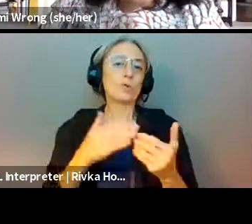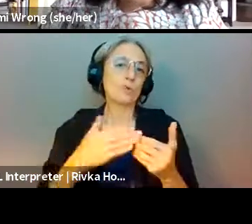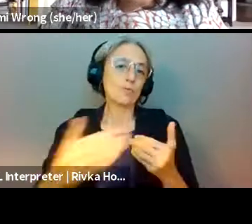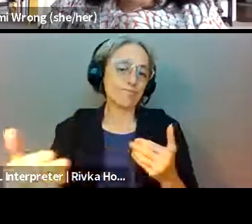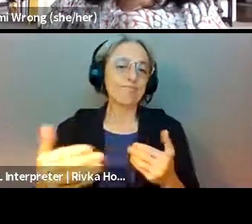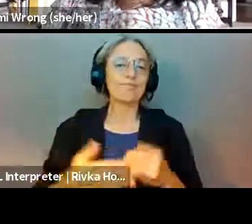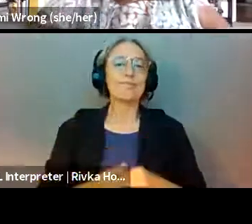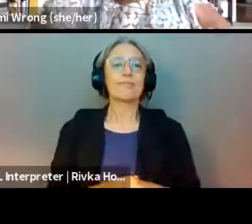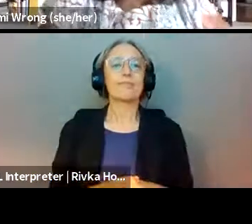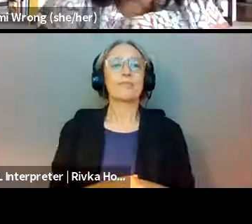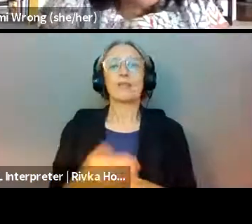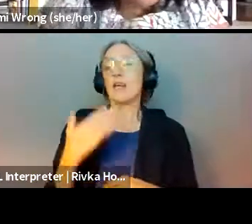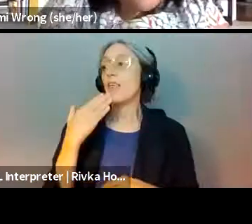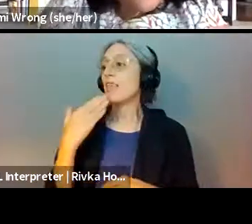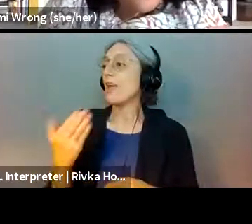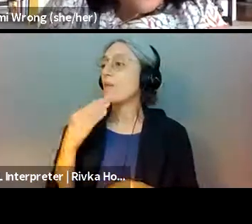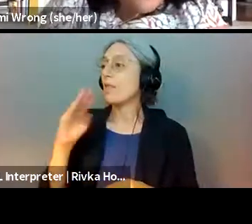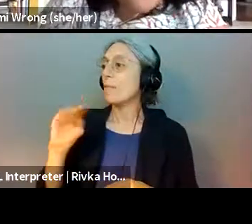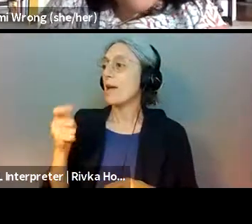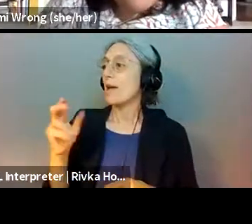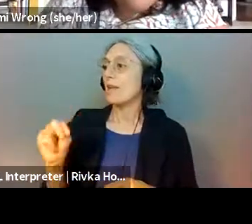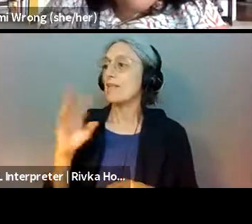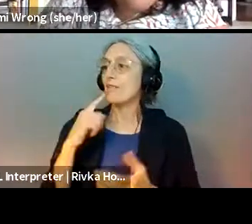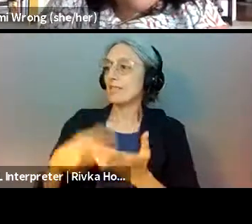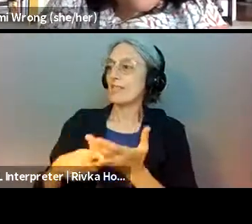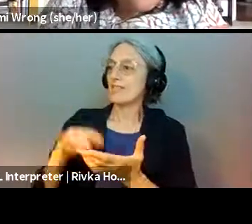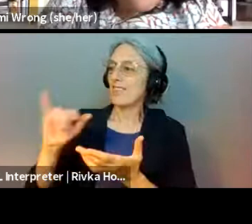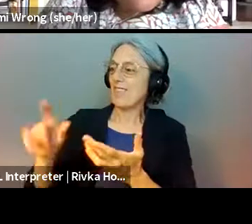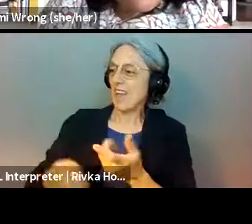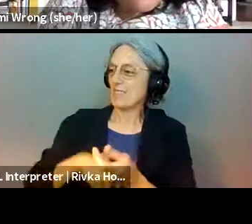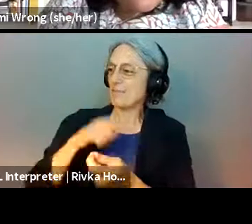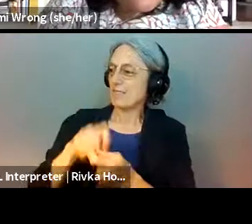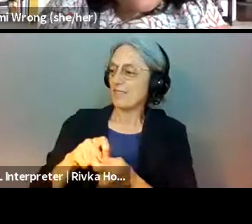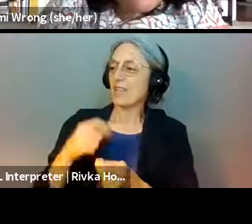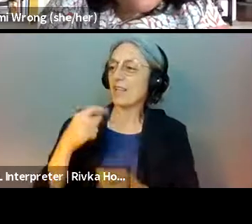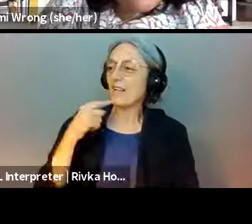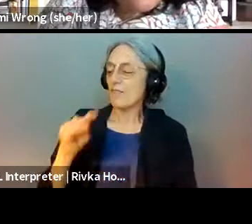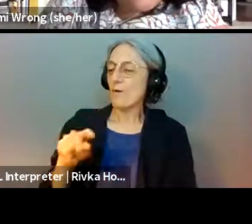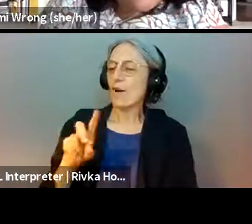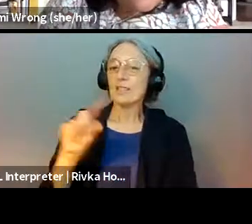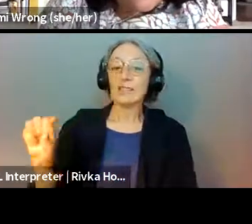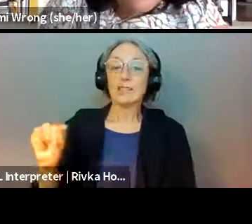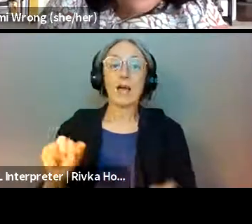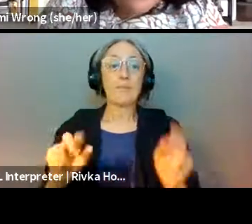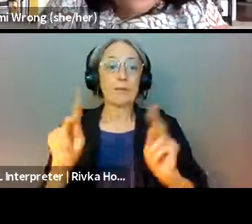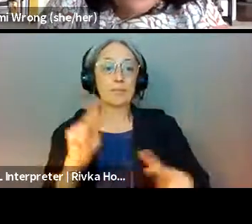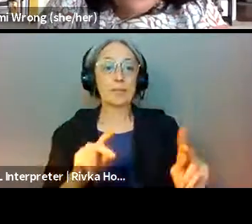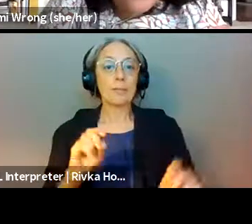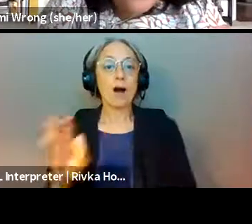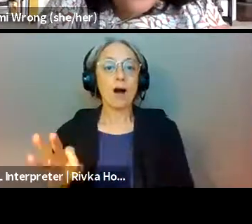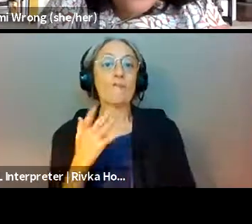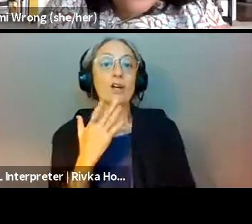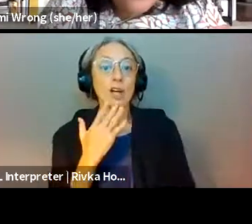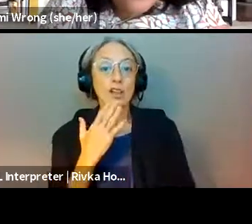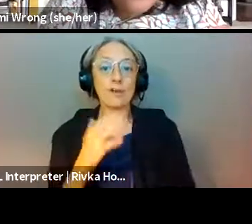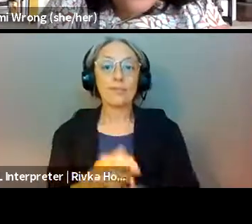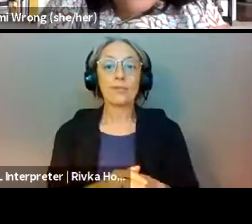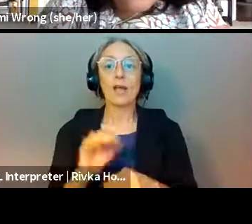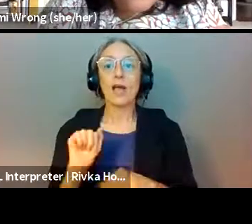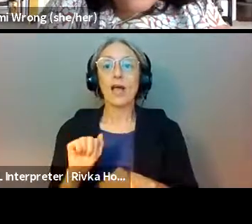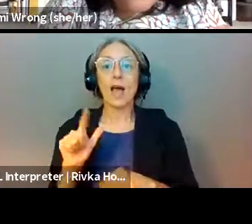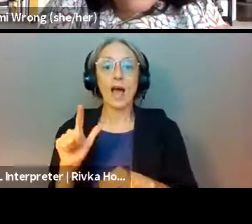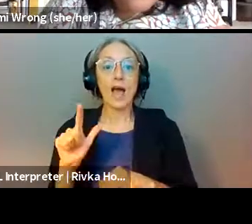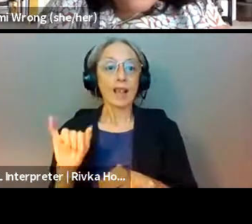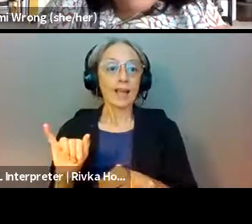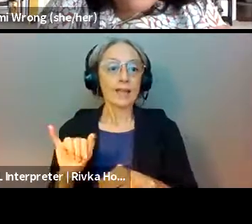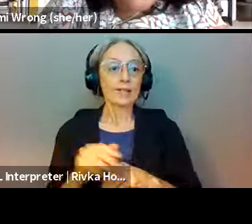for talking about that, particularly for disabled people of color. Ali, I know you've